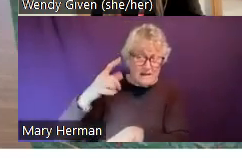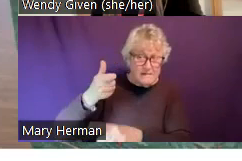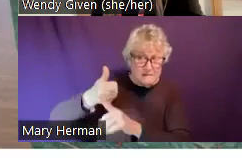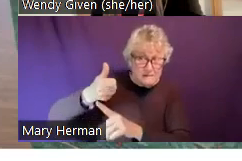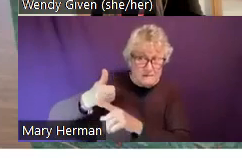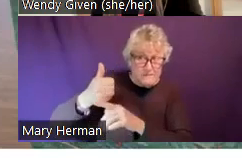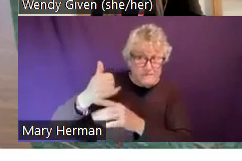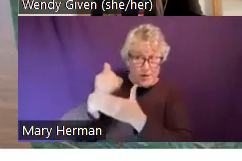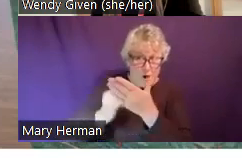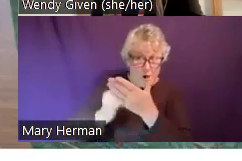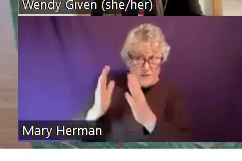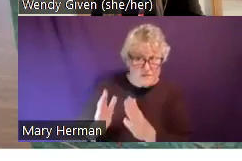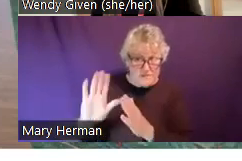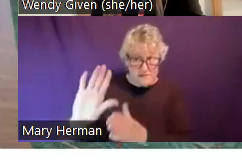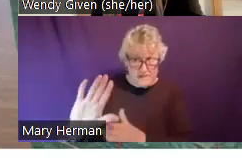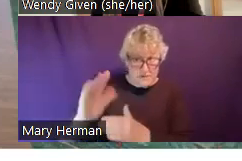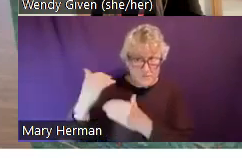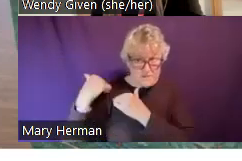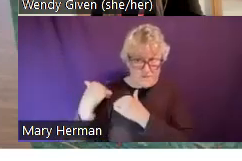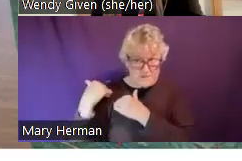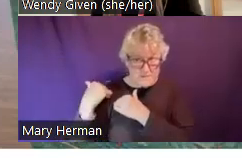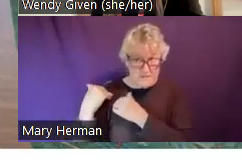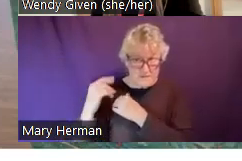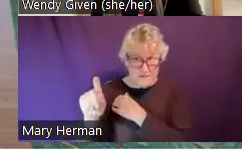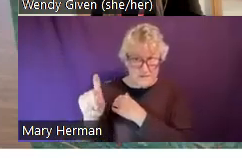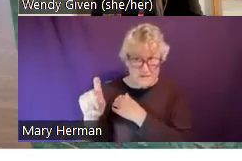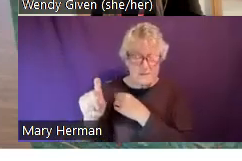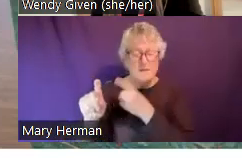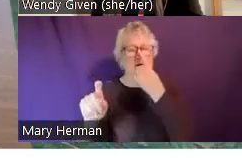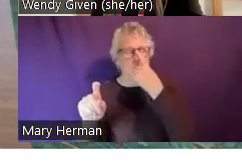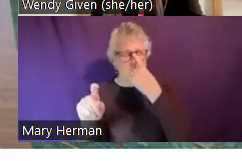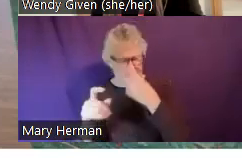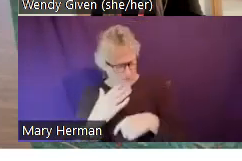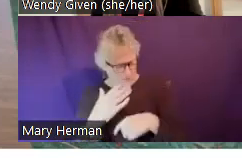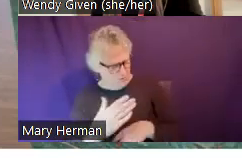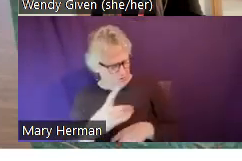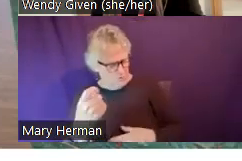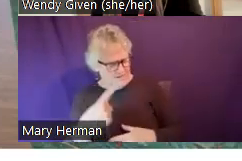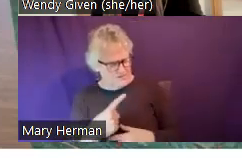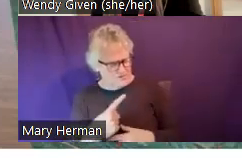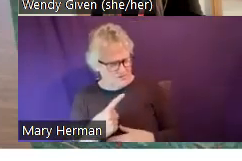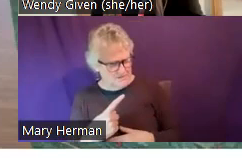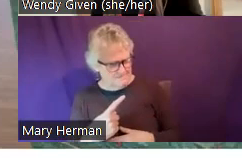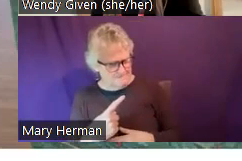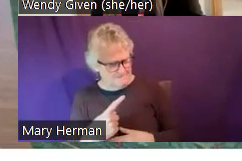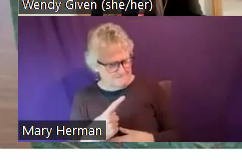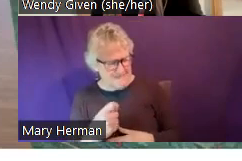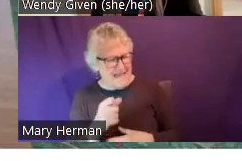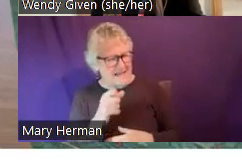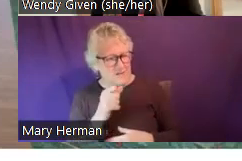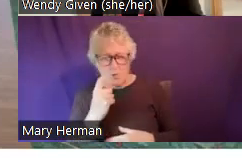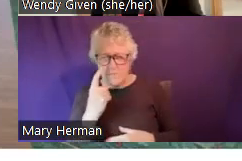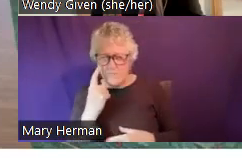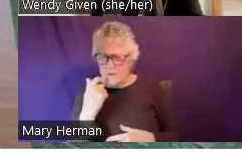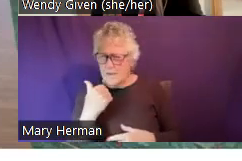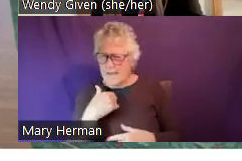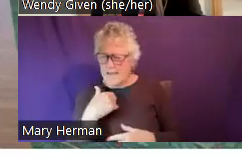That's a really good question. I don't believe I have a firm answer on that at this time.